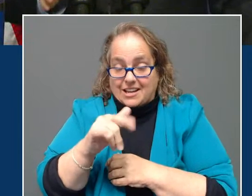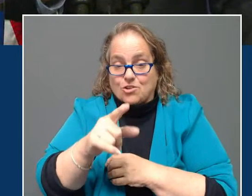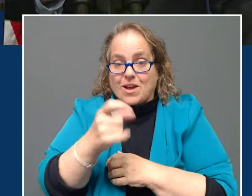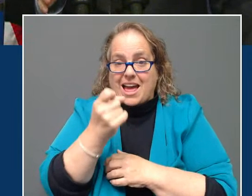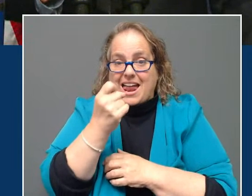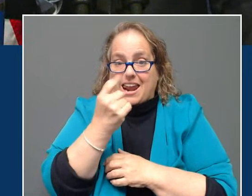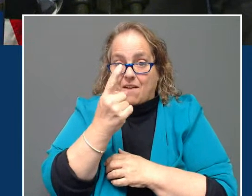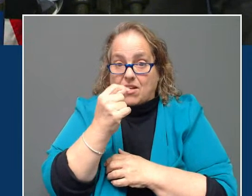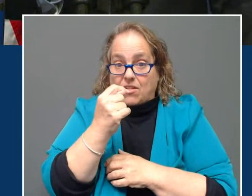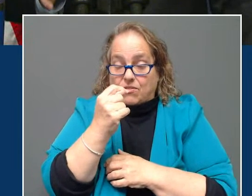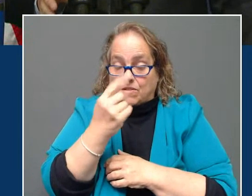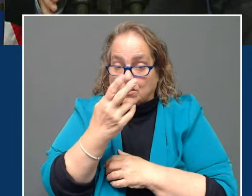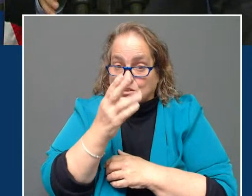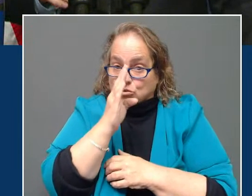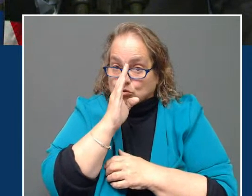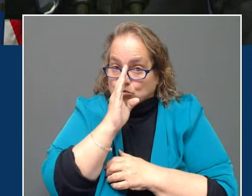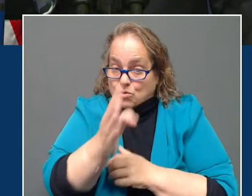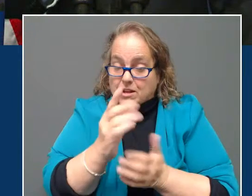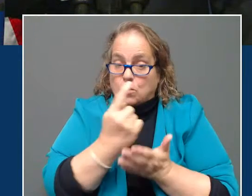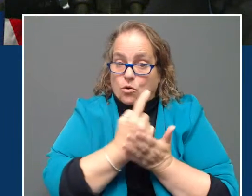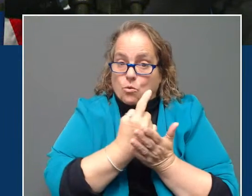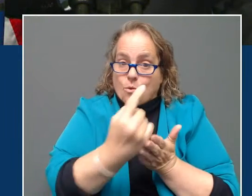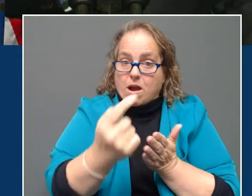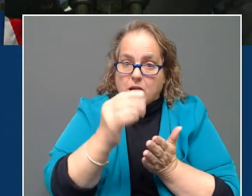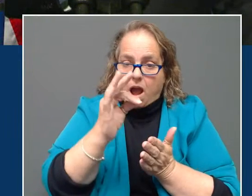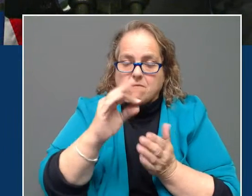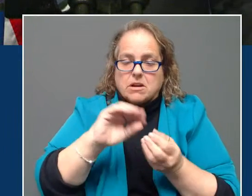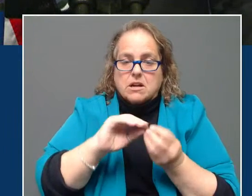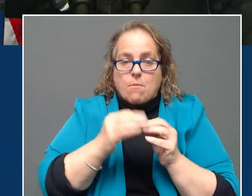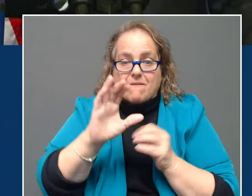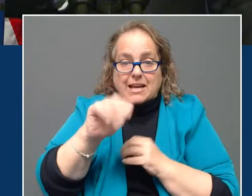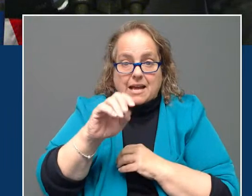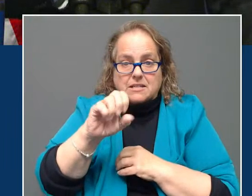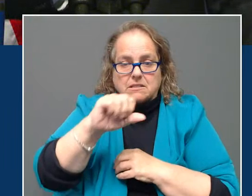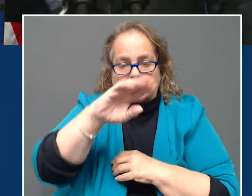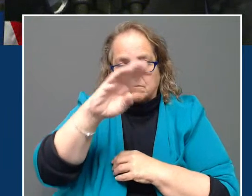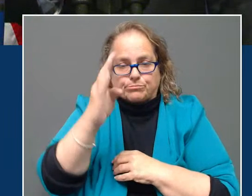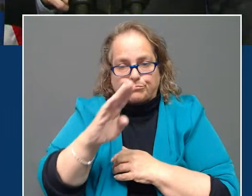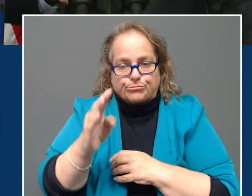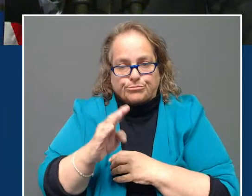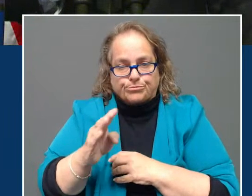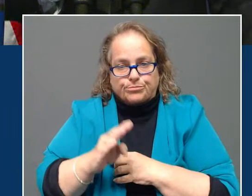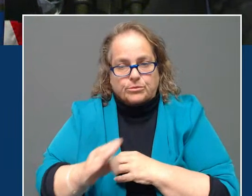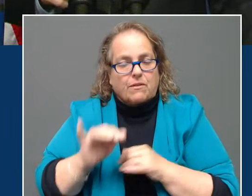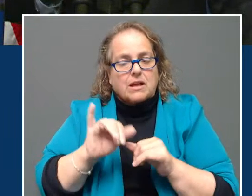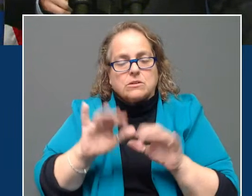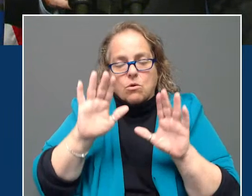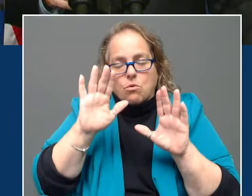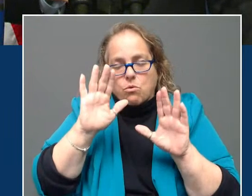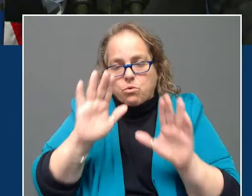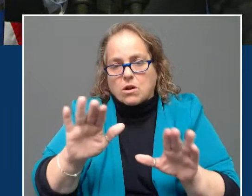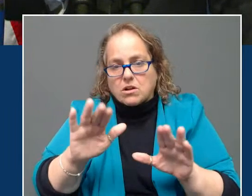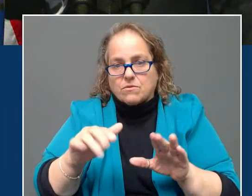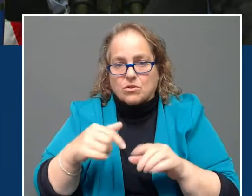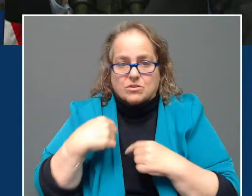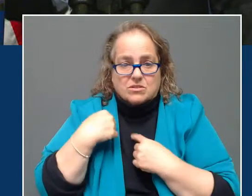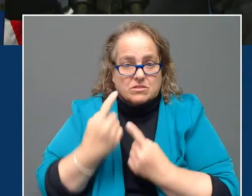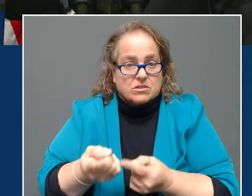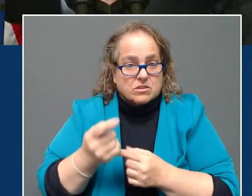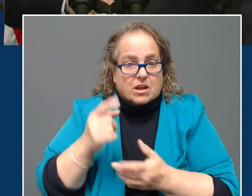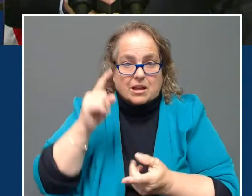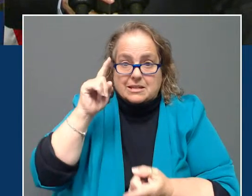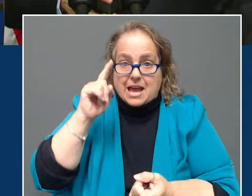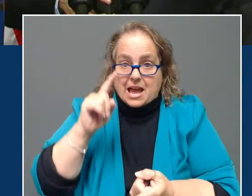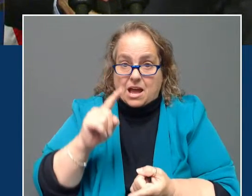cases. That is amazing. It's down roughly, this last week, down roughly 400 cases of COVID from the